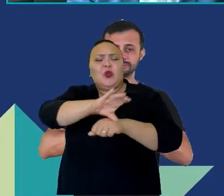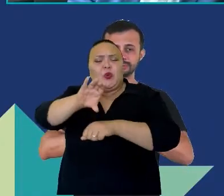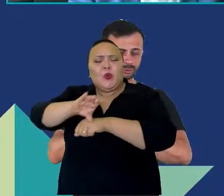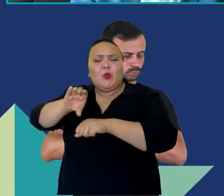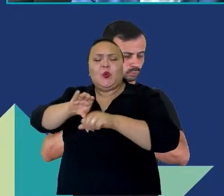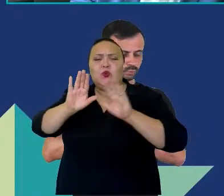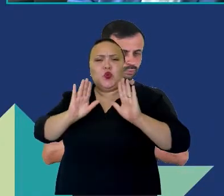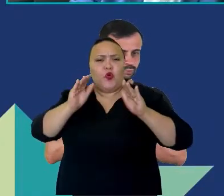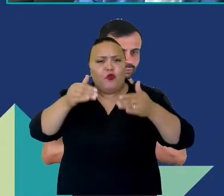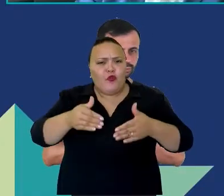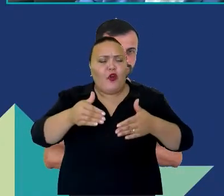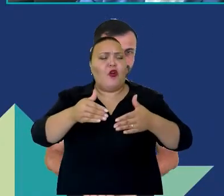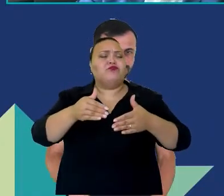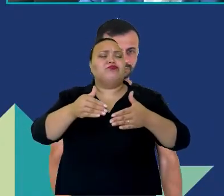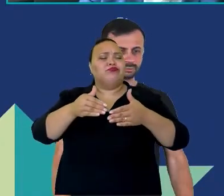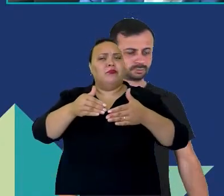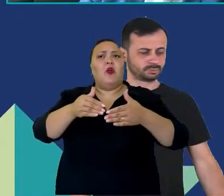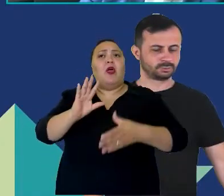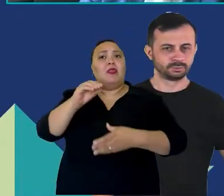we need